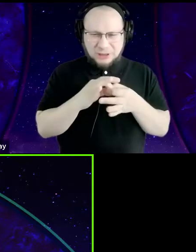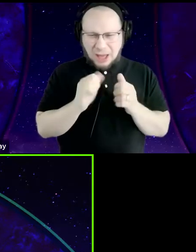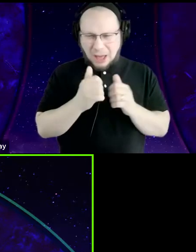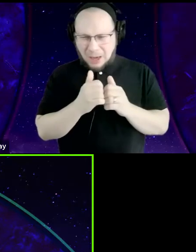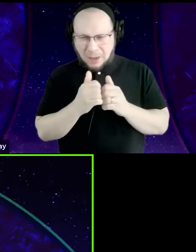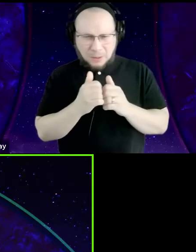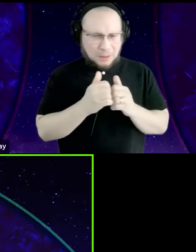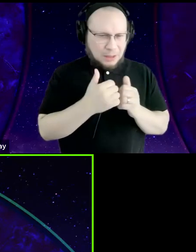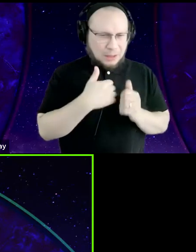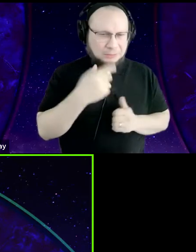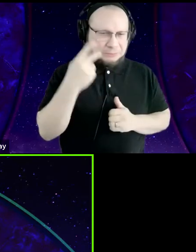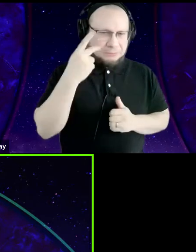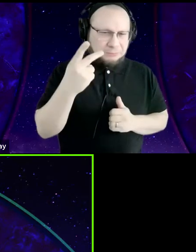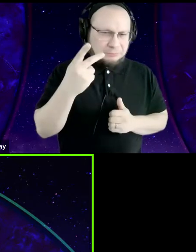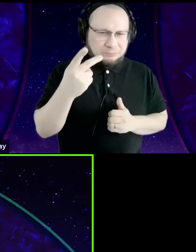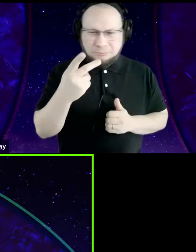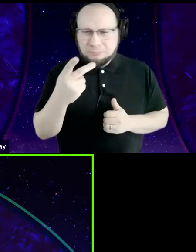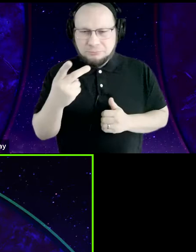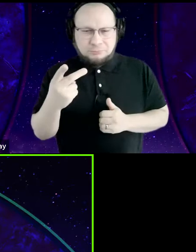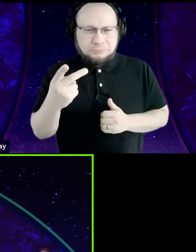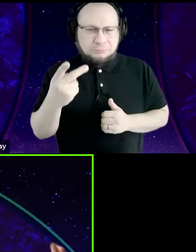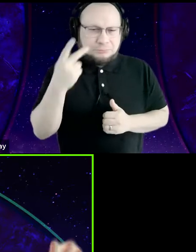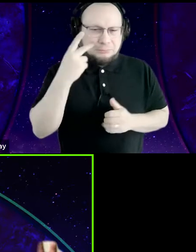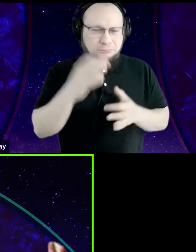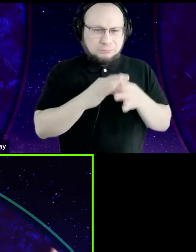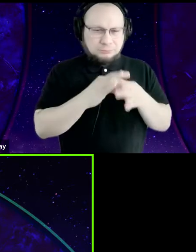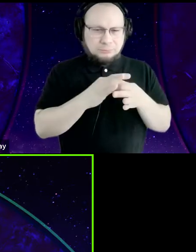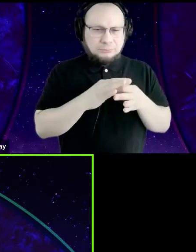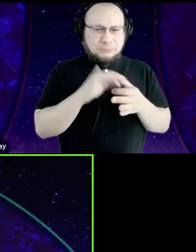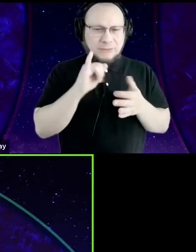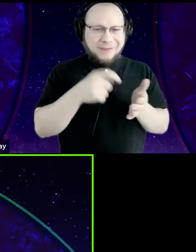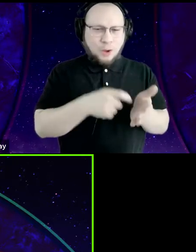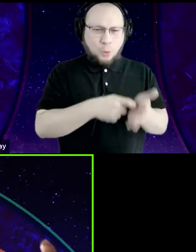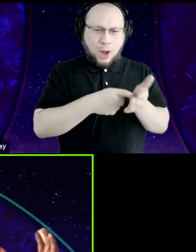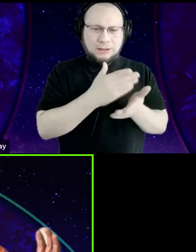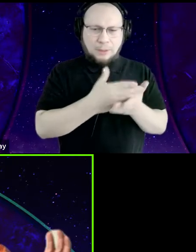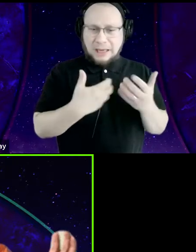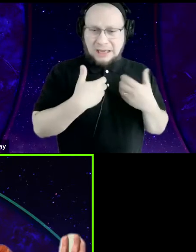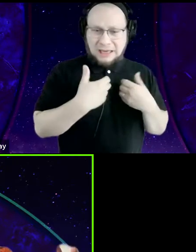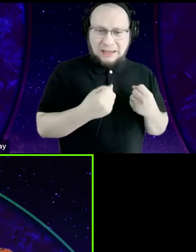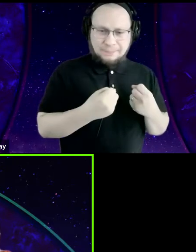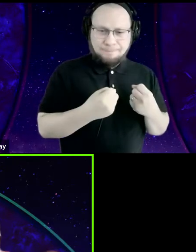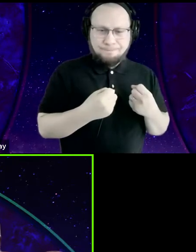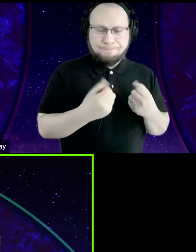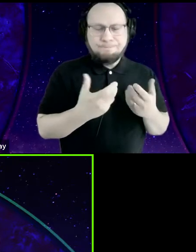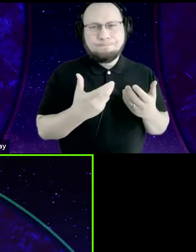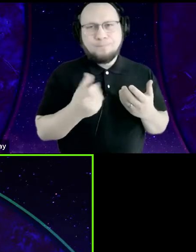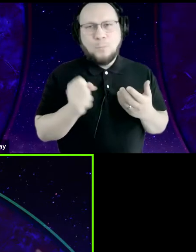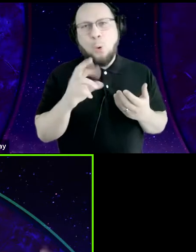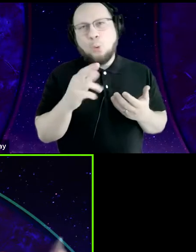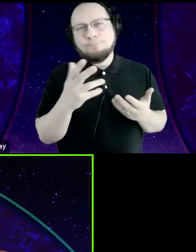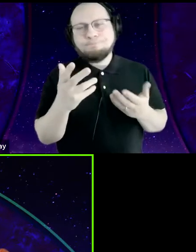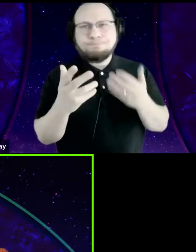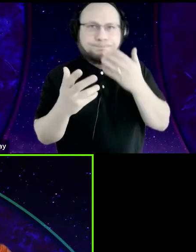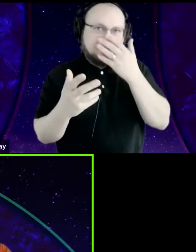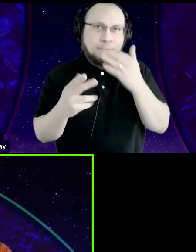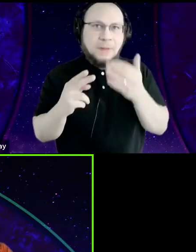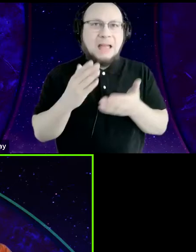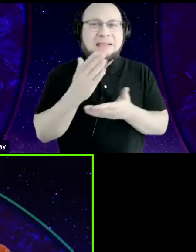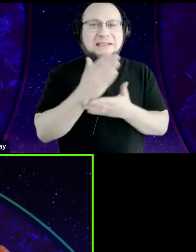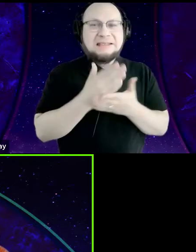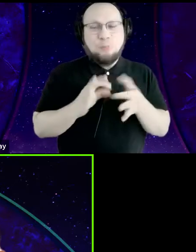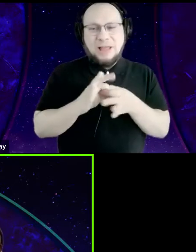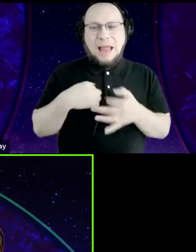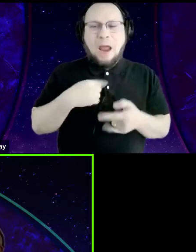also watched and experienced the relationships that required my healing, or the relationships that nurtured my